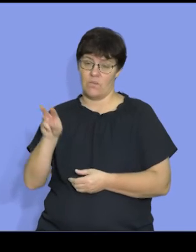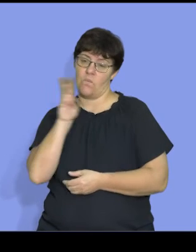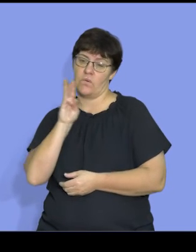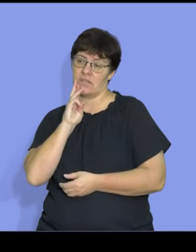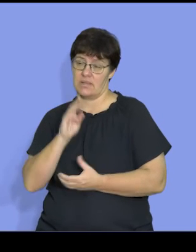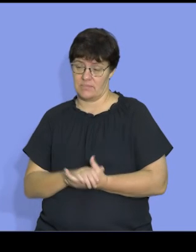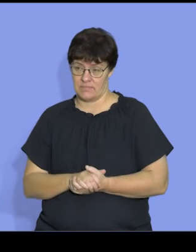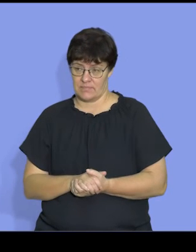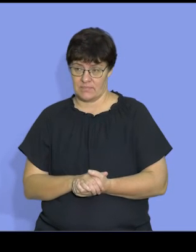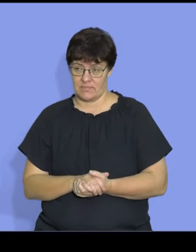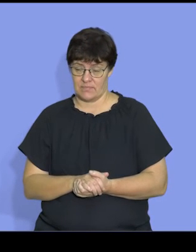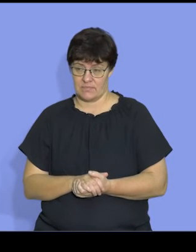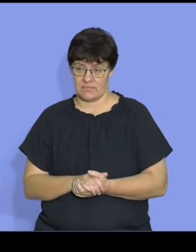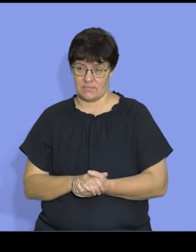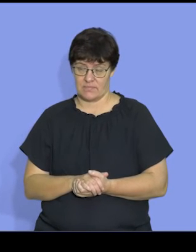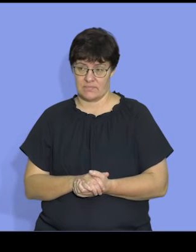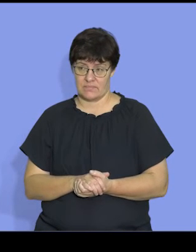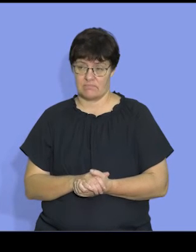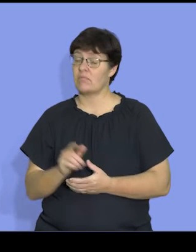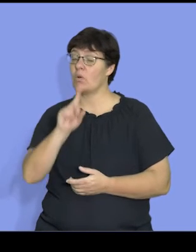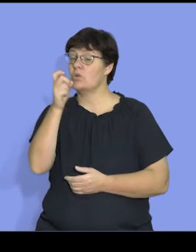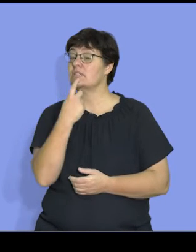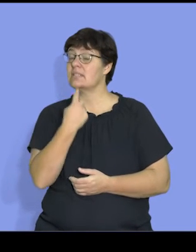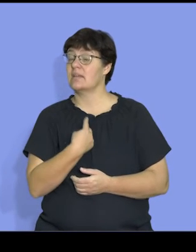okay? Now, the question says,